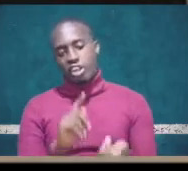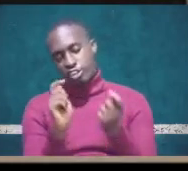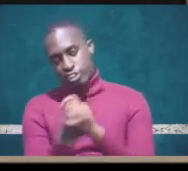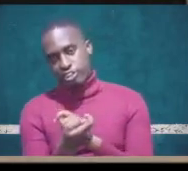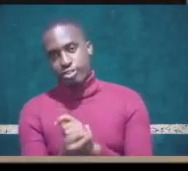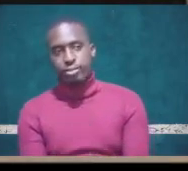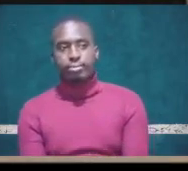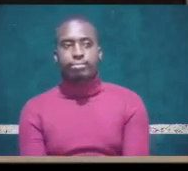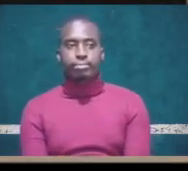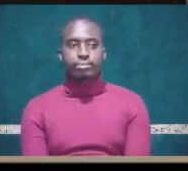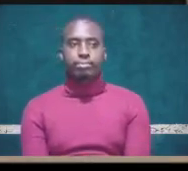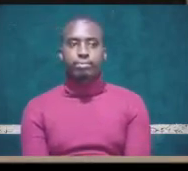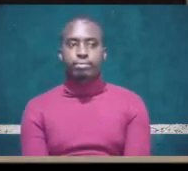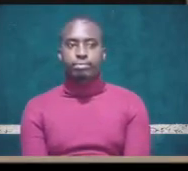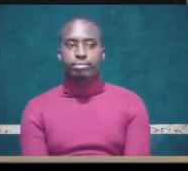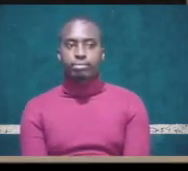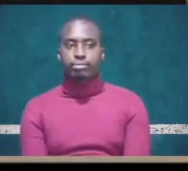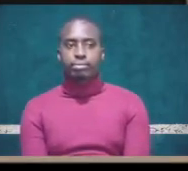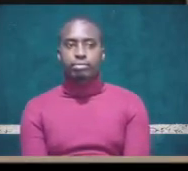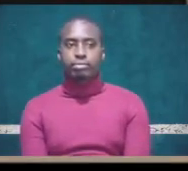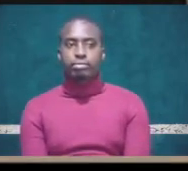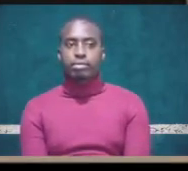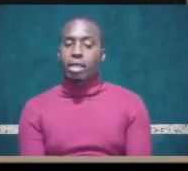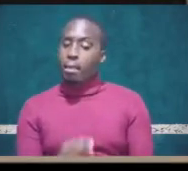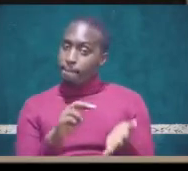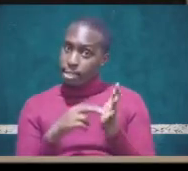changes. So it means that,